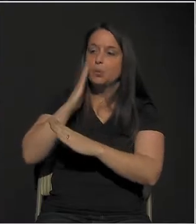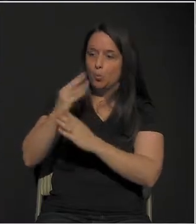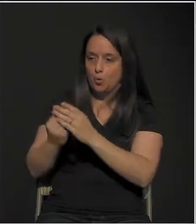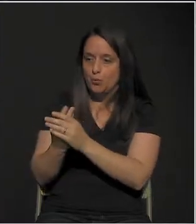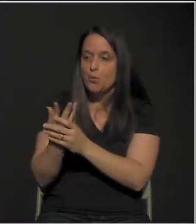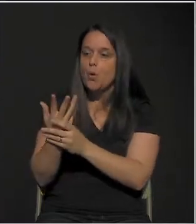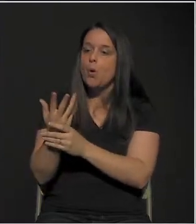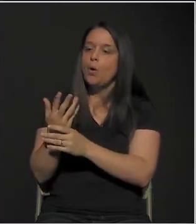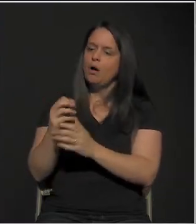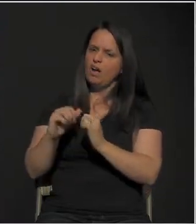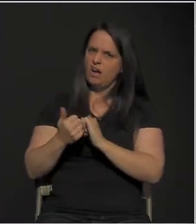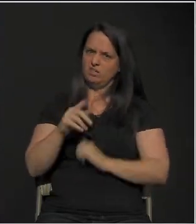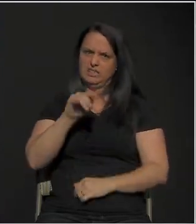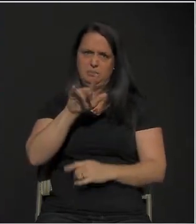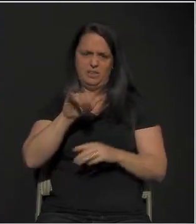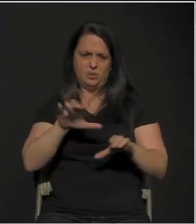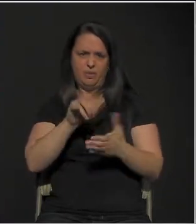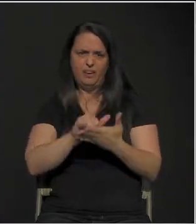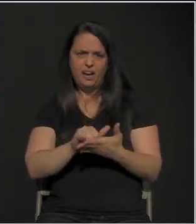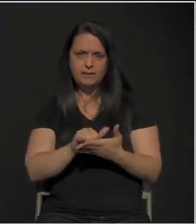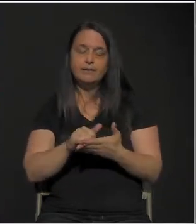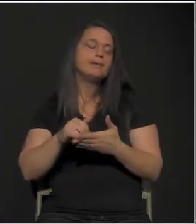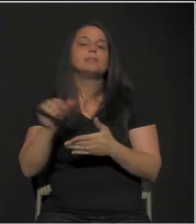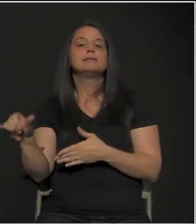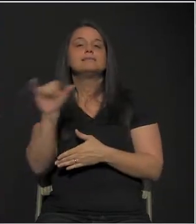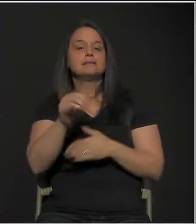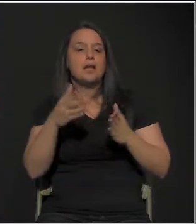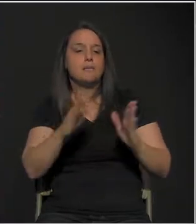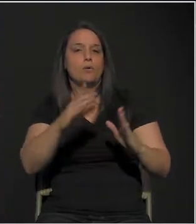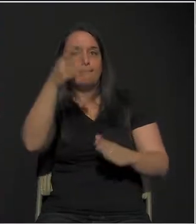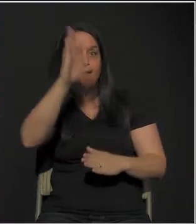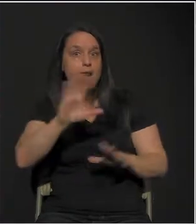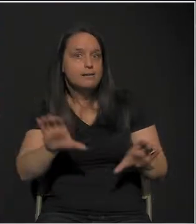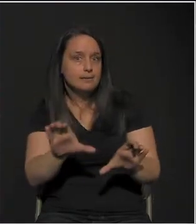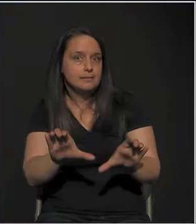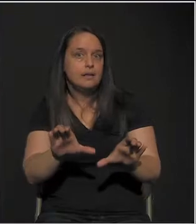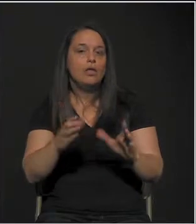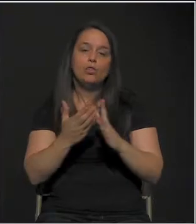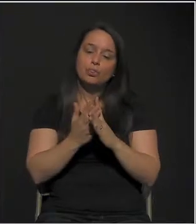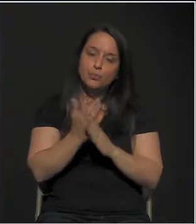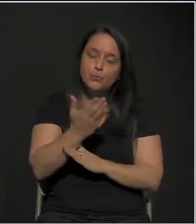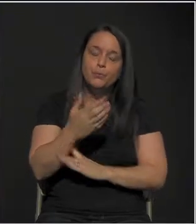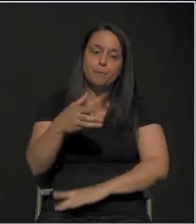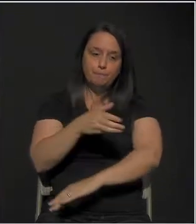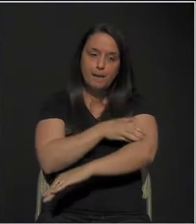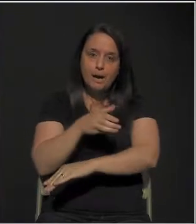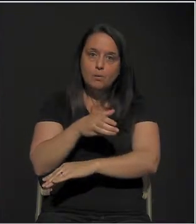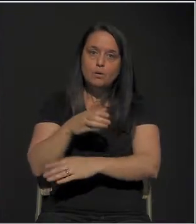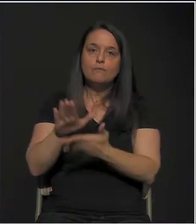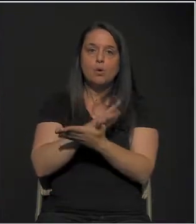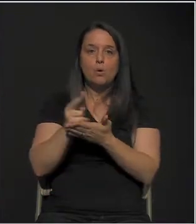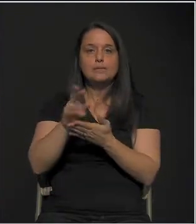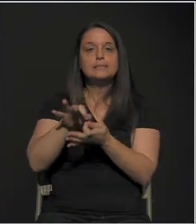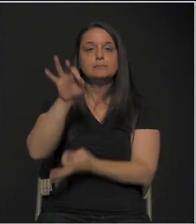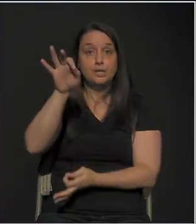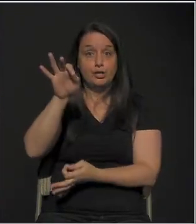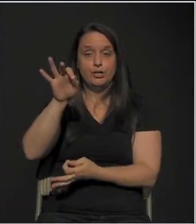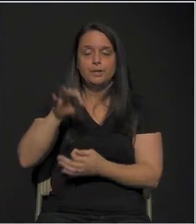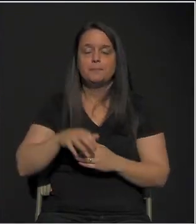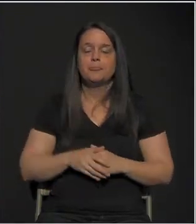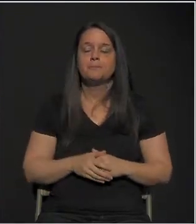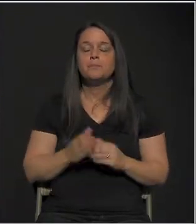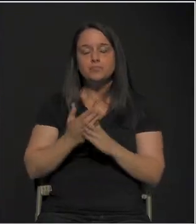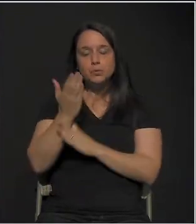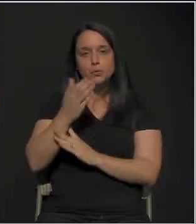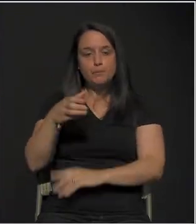grow. Well, how can Timothy do it? The same way that God does it. Through the power of the Holy Spirit. Right here. Through